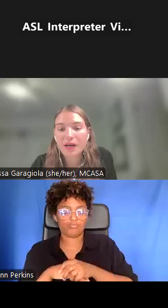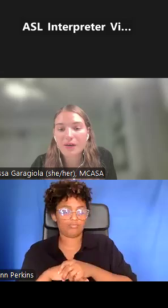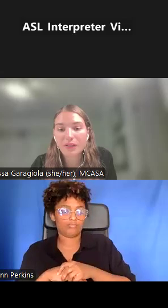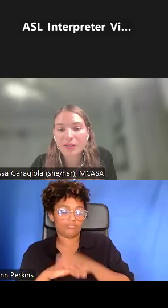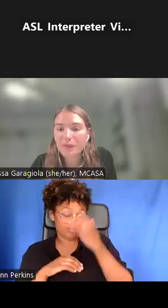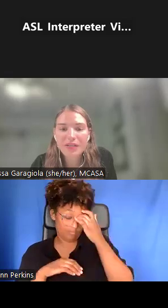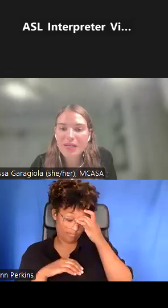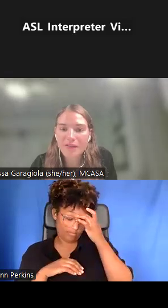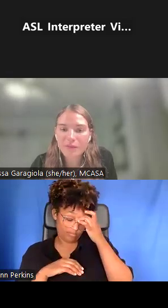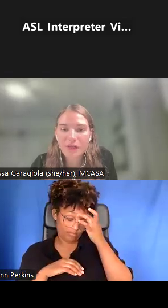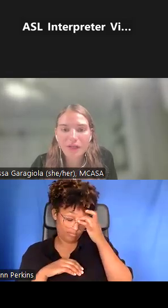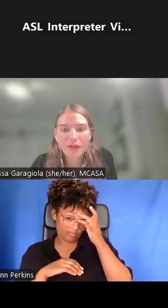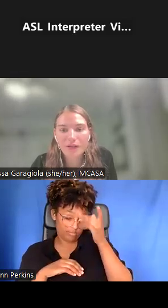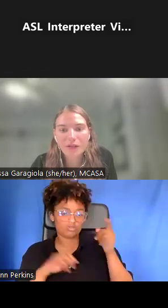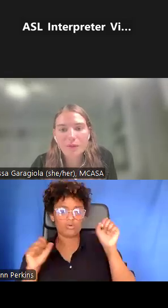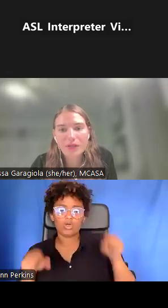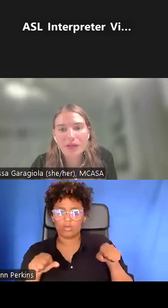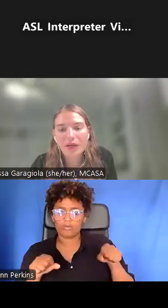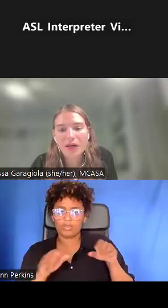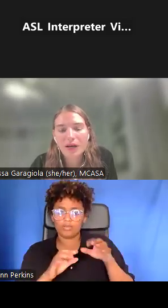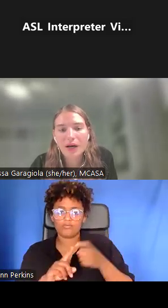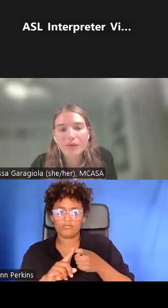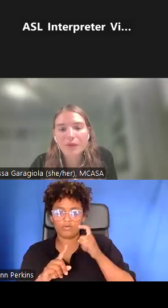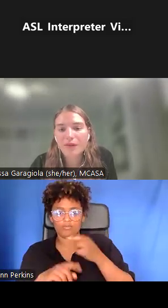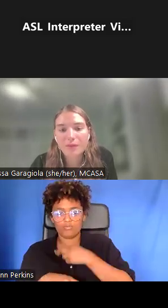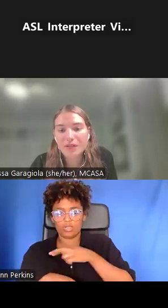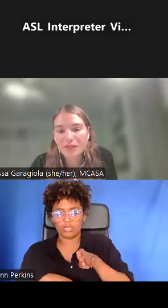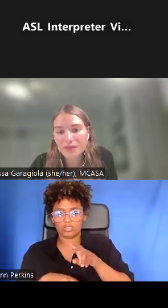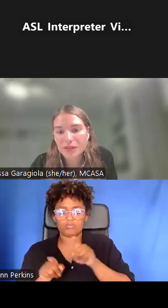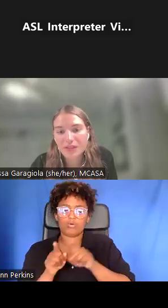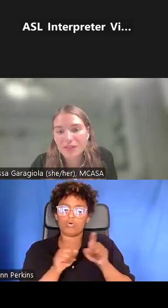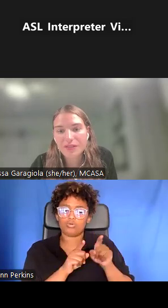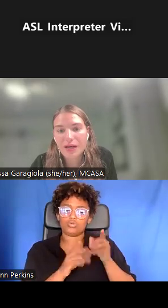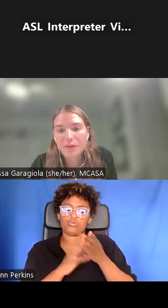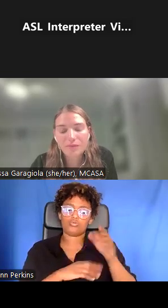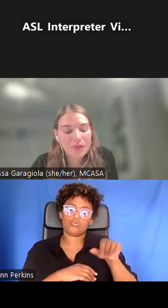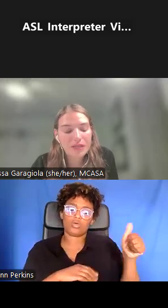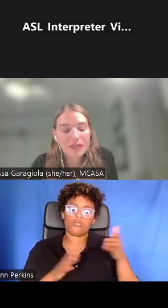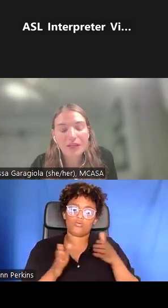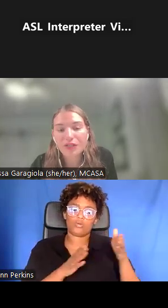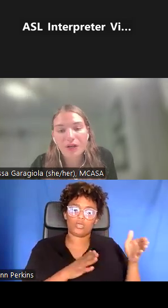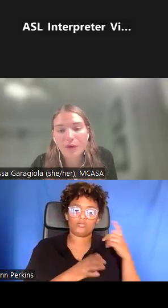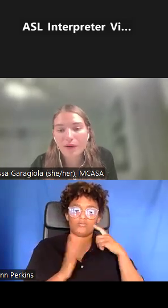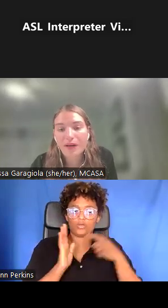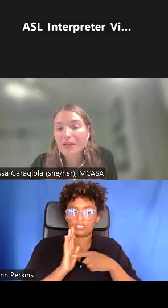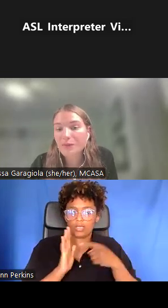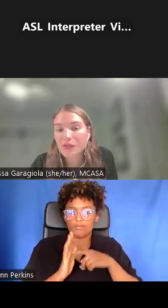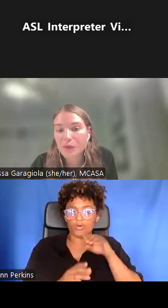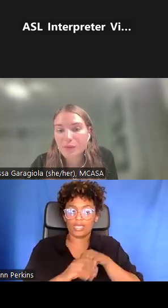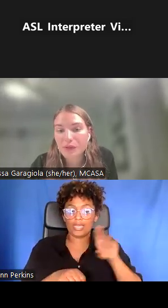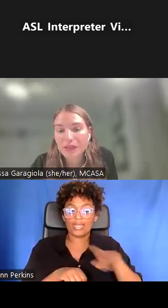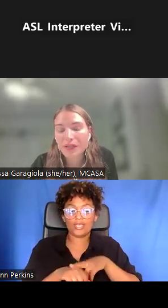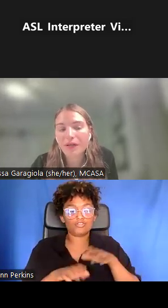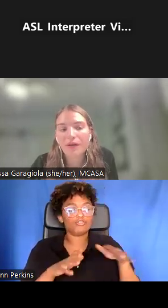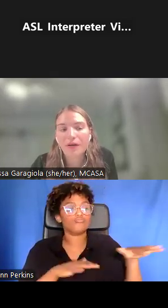through religion, but it doesn't have to be. It could also be through other means, such as being in nature or finding a